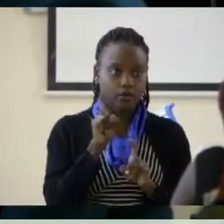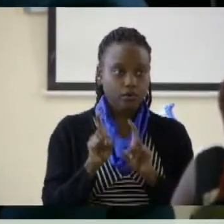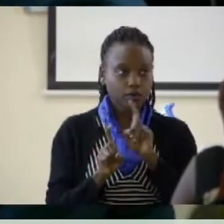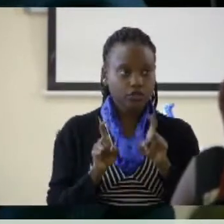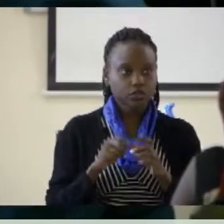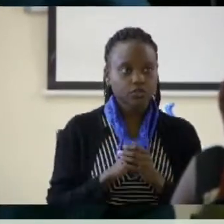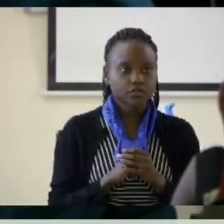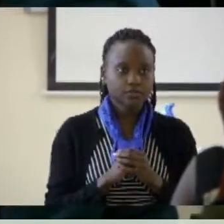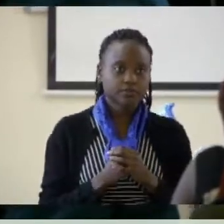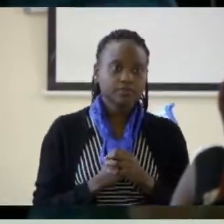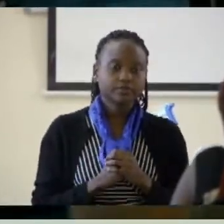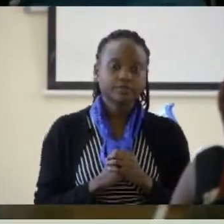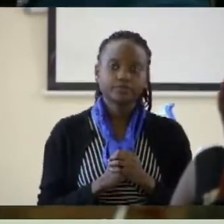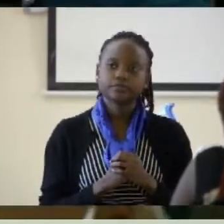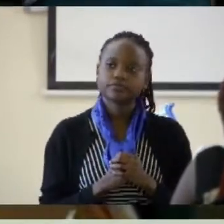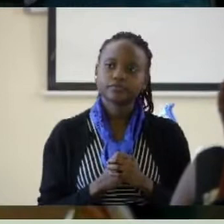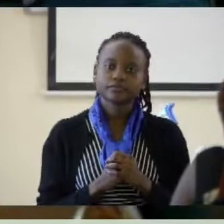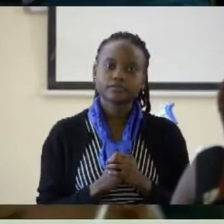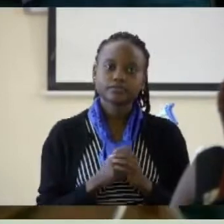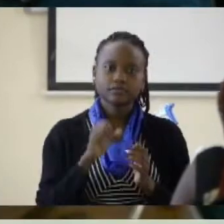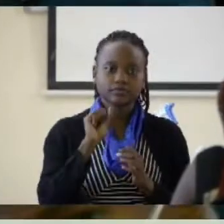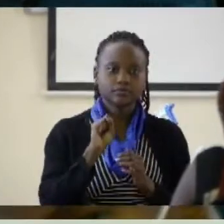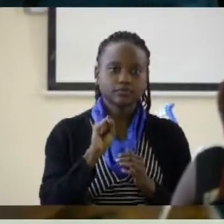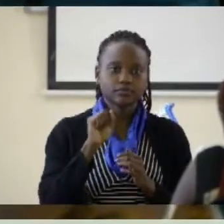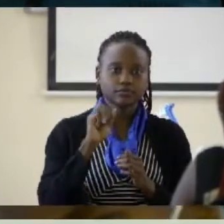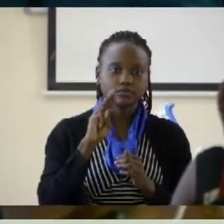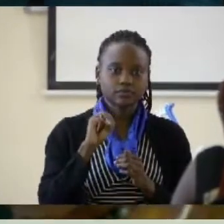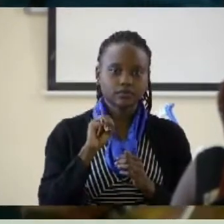And this is by Samuel Moy.